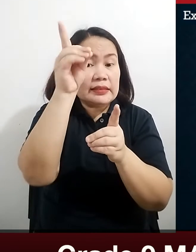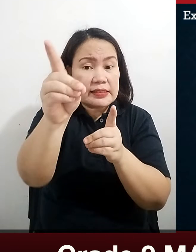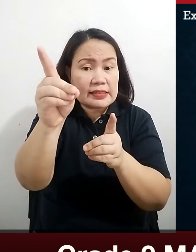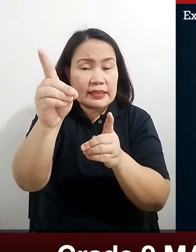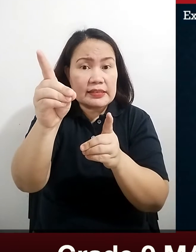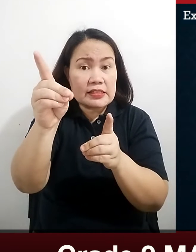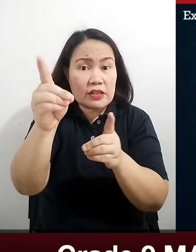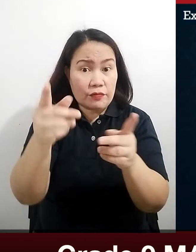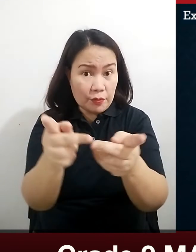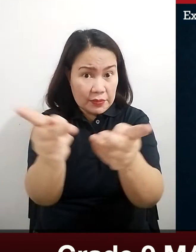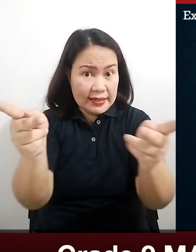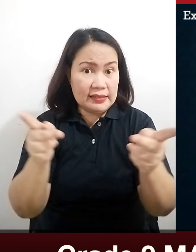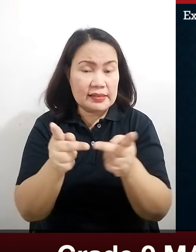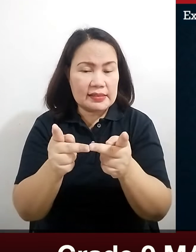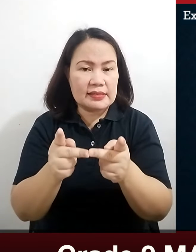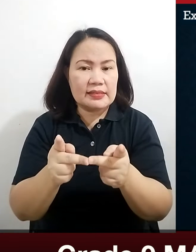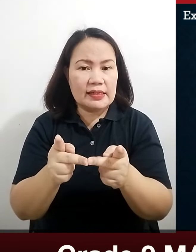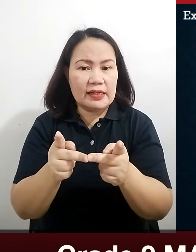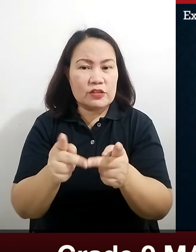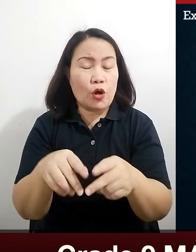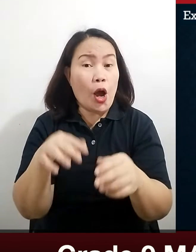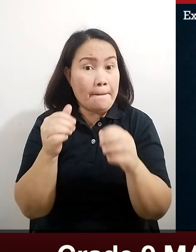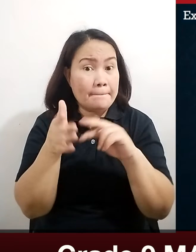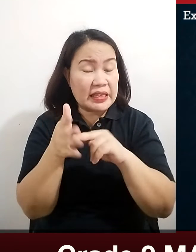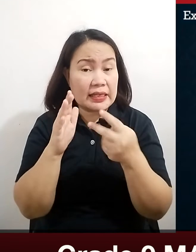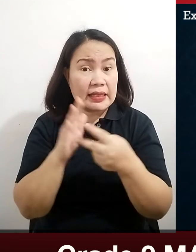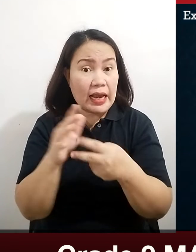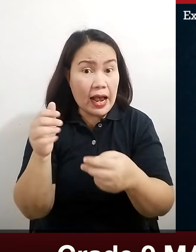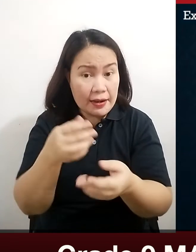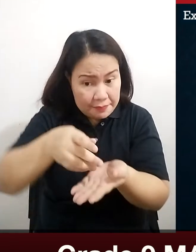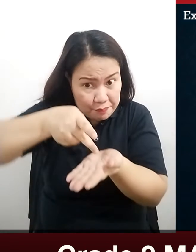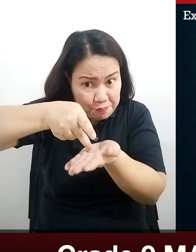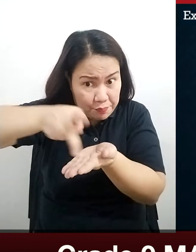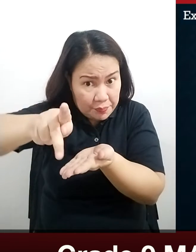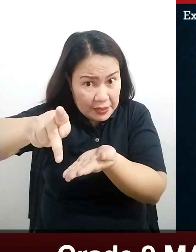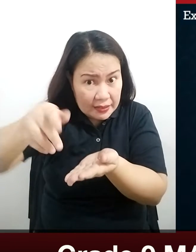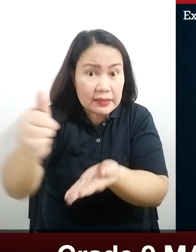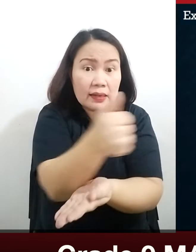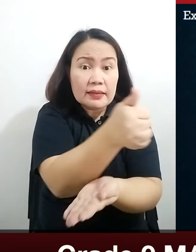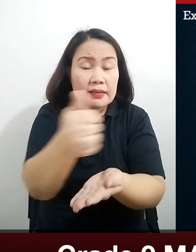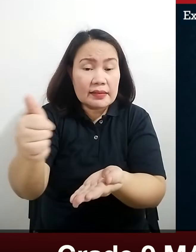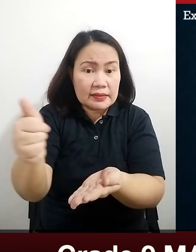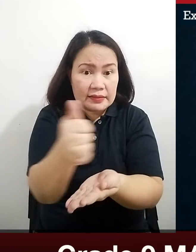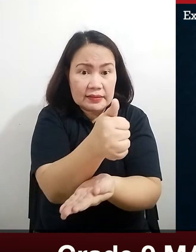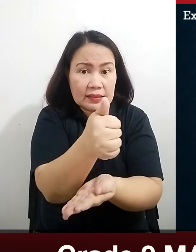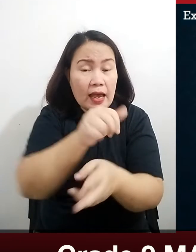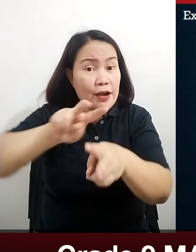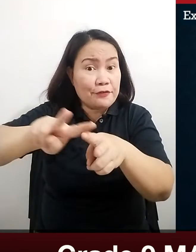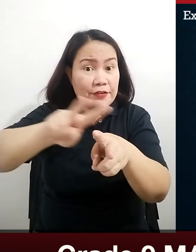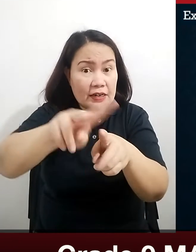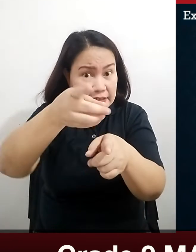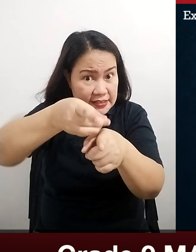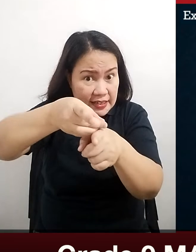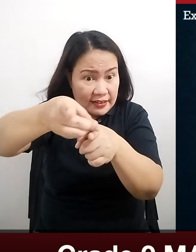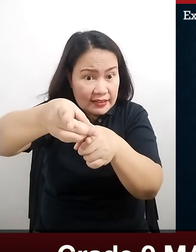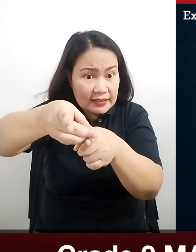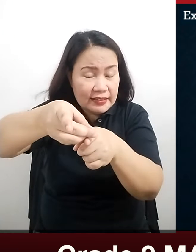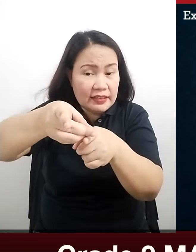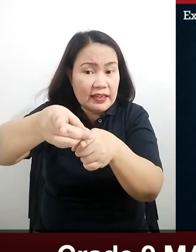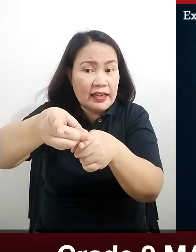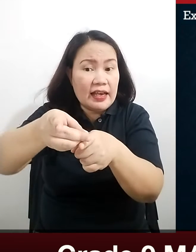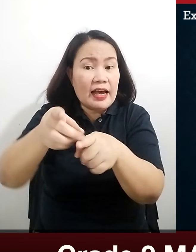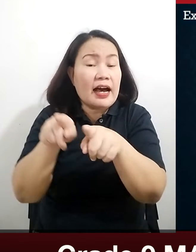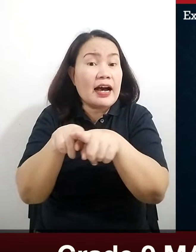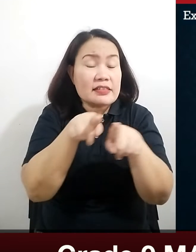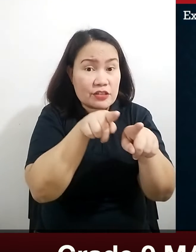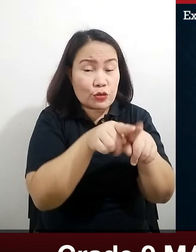kung anong variable yung unahin nyo. So, dapat kung ano yung mauna dito, siya yung dapat yung nauna din. So, since may word